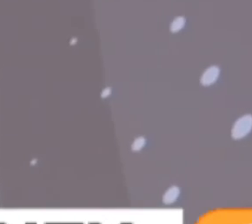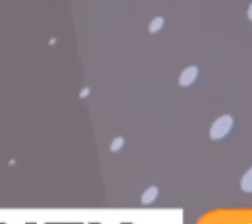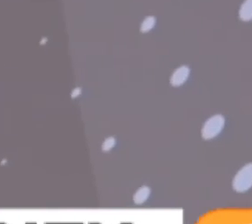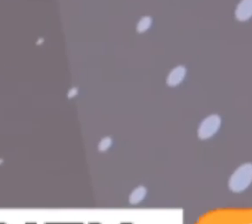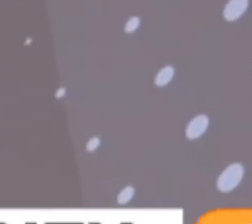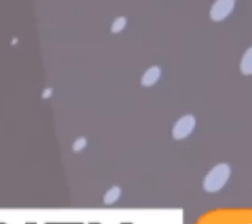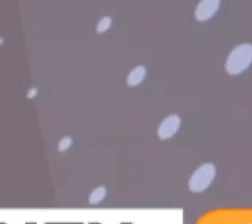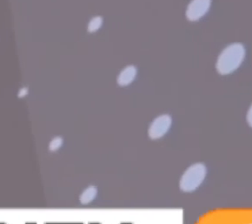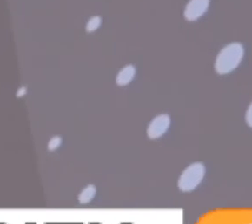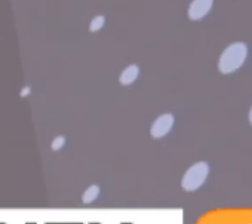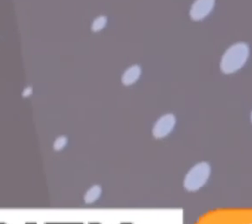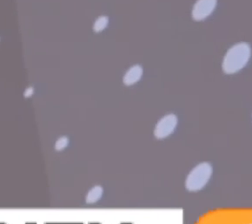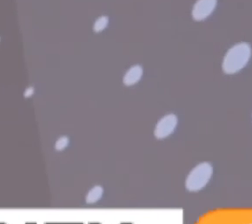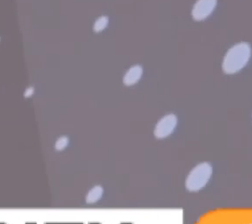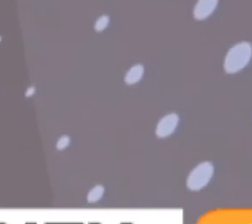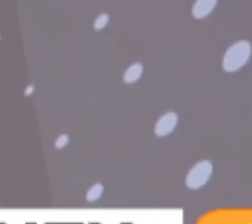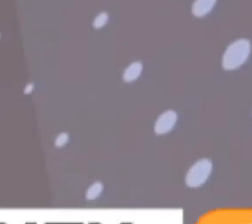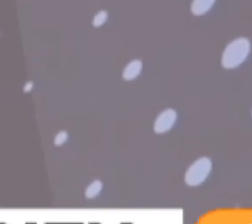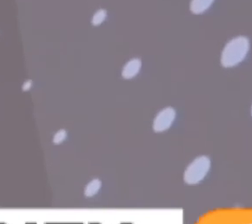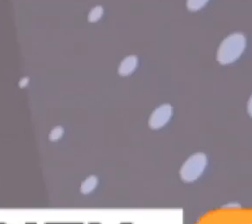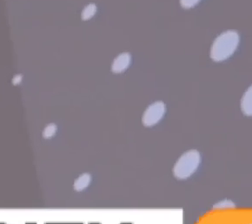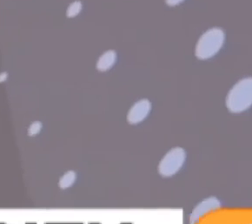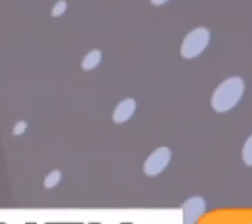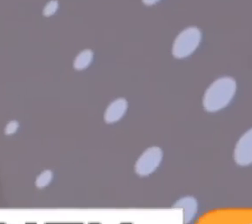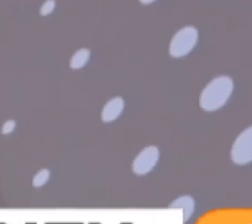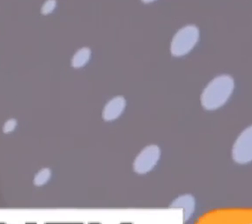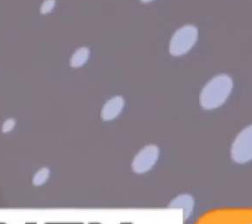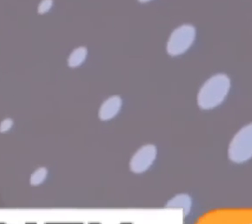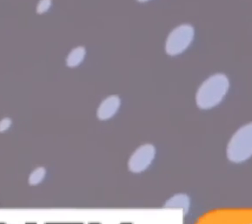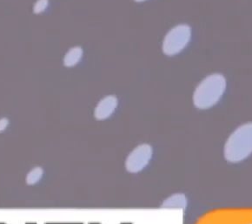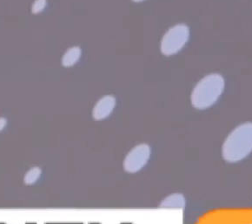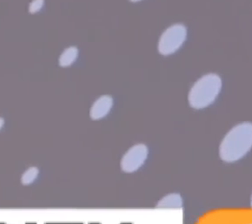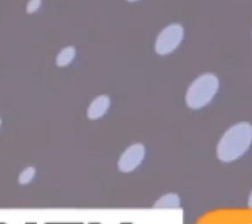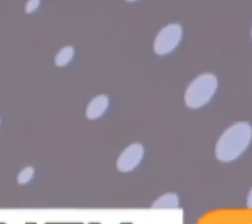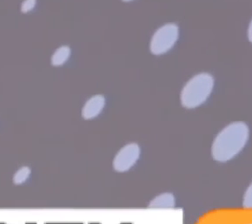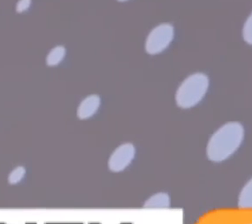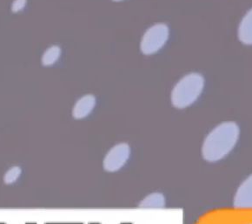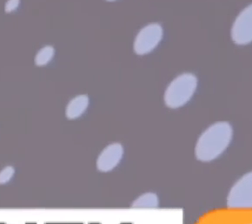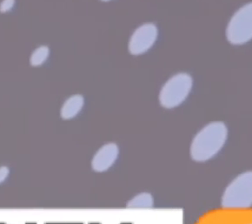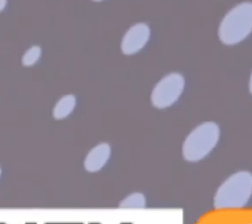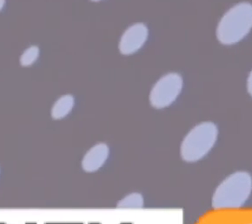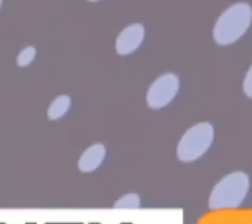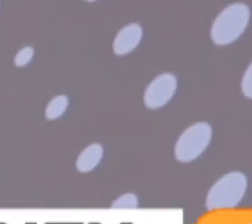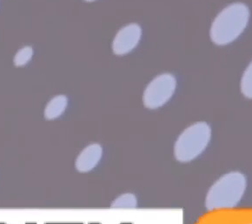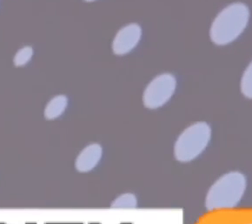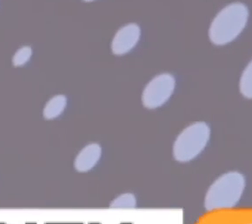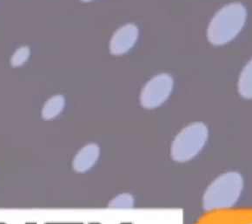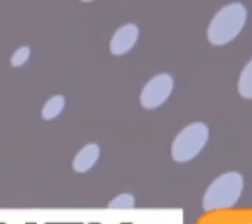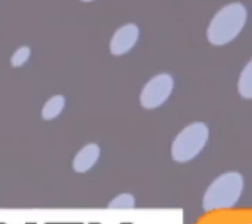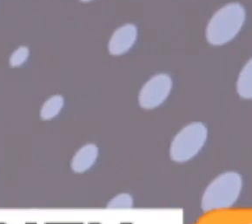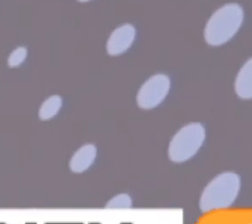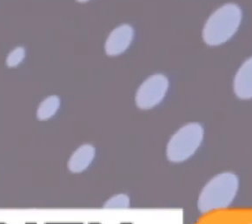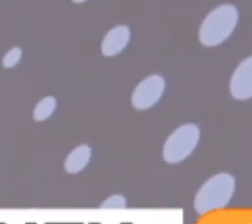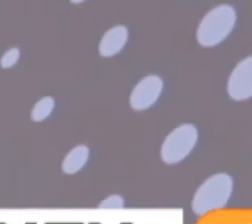and not just parents, but also students. You know, they see, they watch news, they see what's happening. Mm-hmm. And so it gets into their